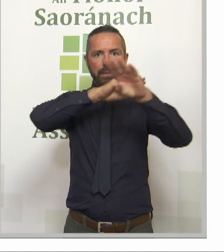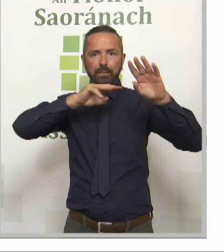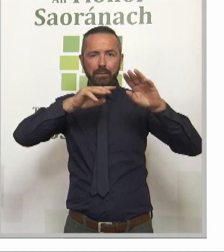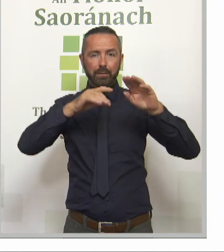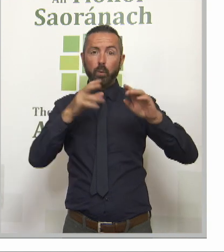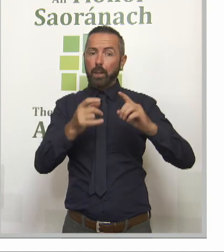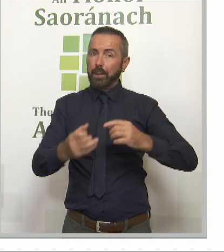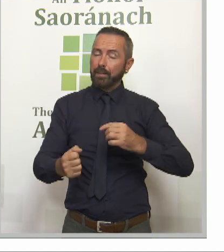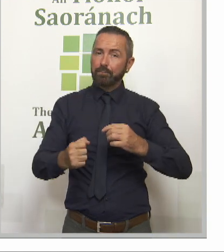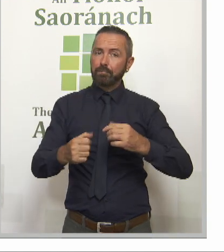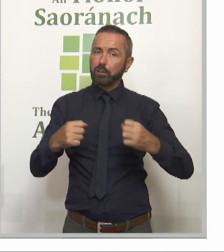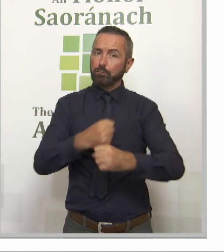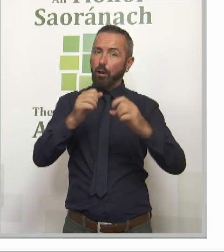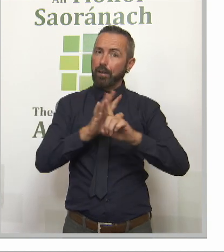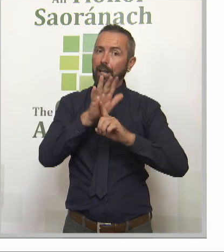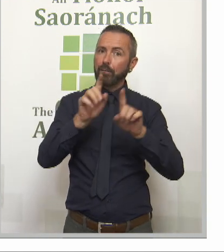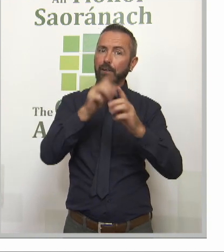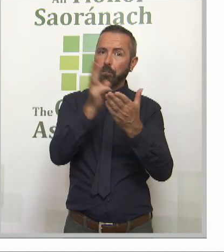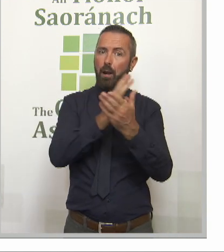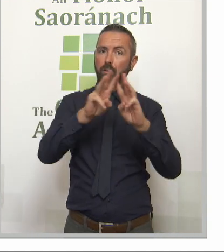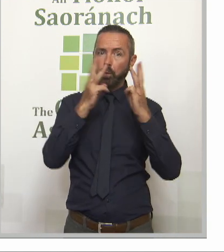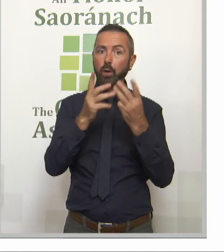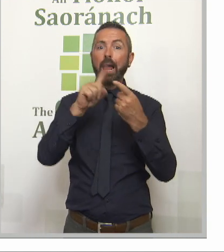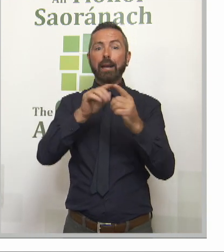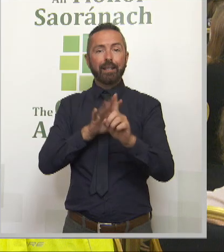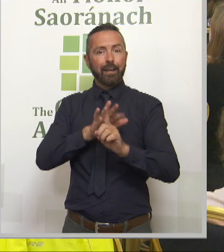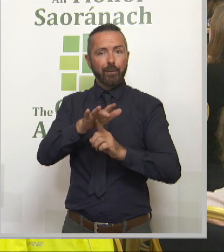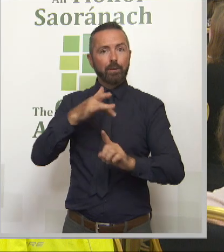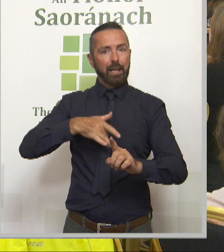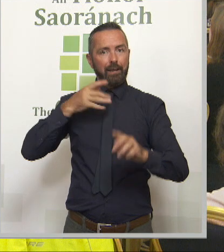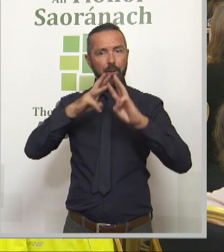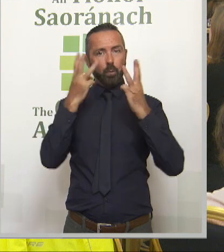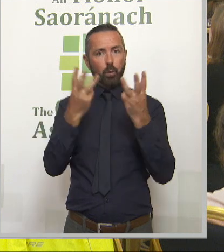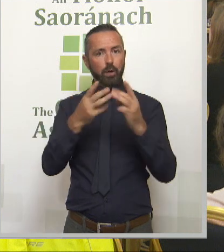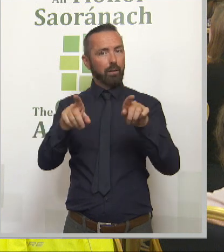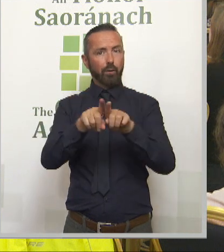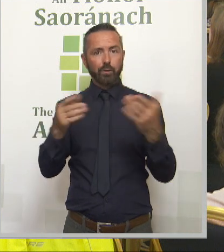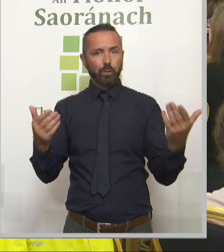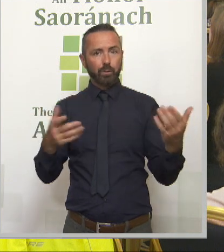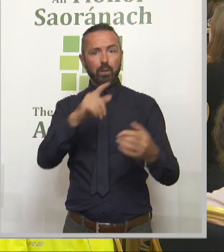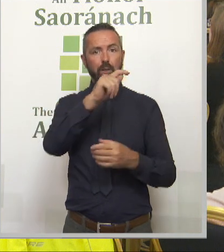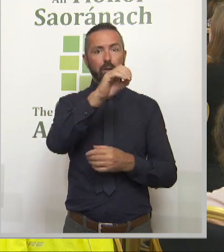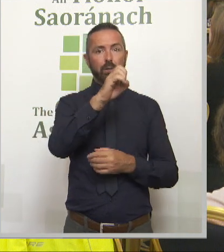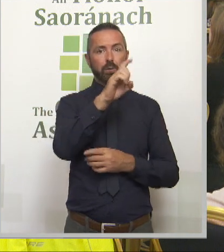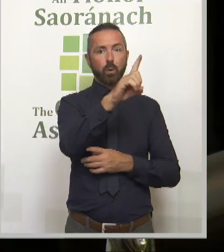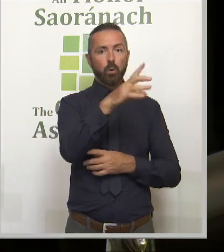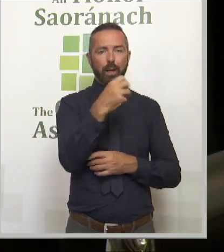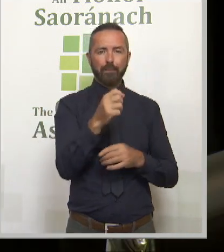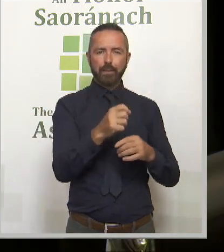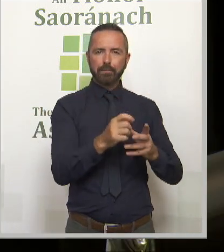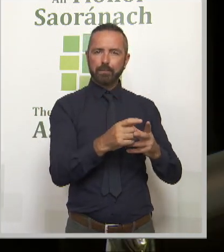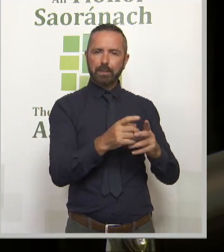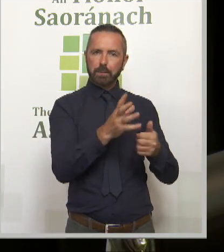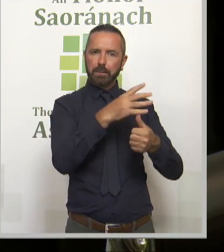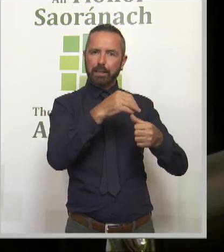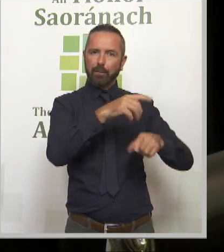world and are influenced by the living world as well, as Jenny said. So our toads, for example, may have a defined range of